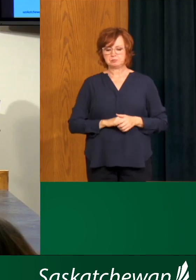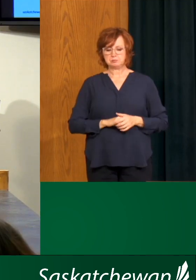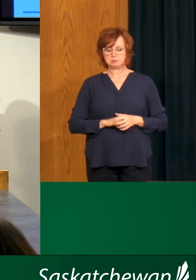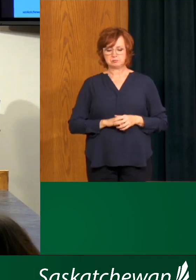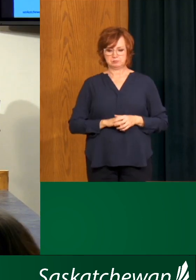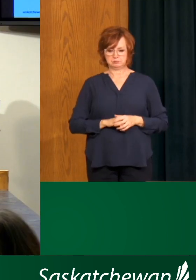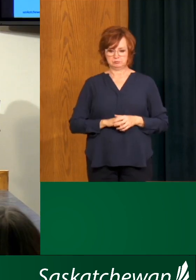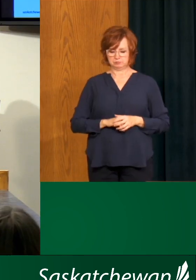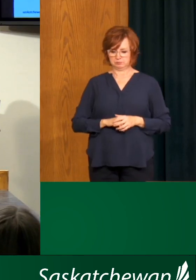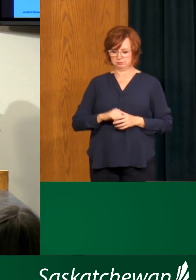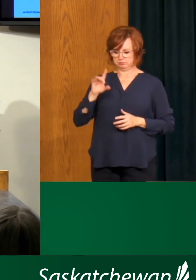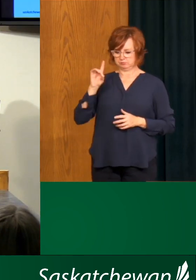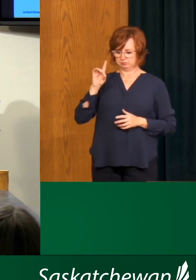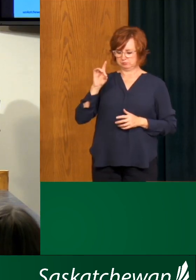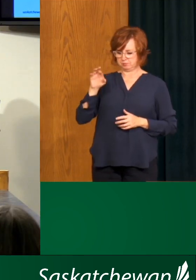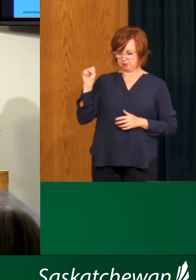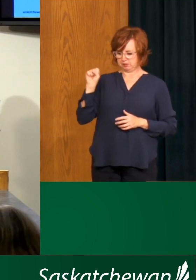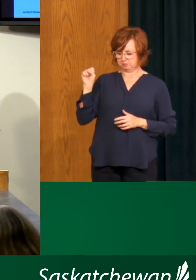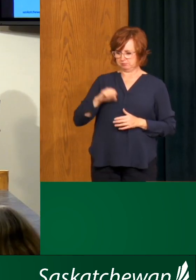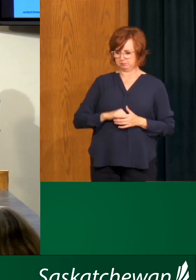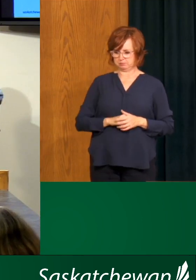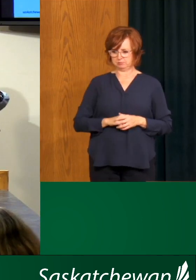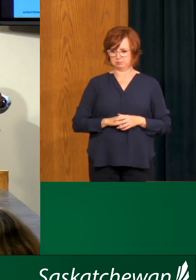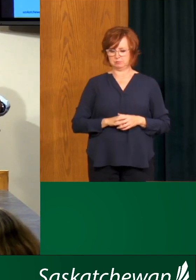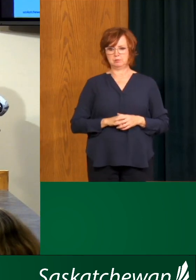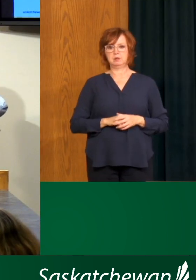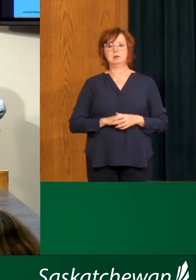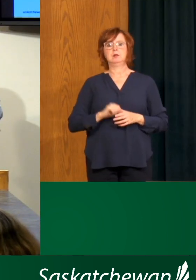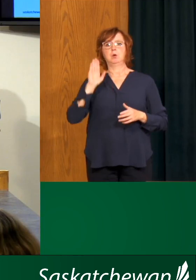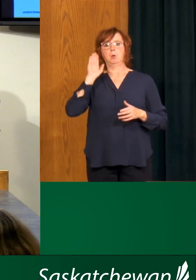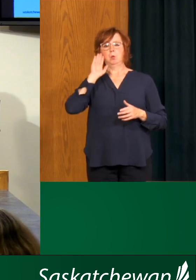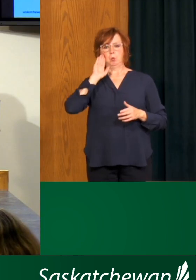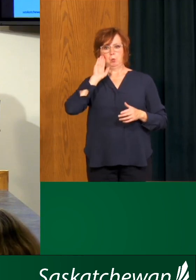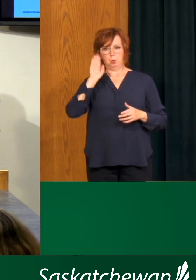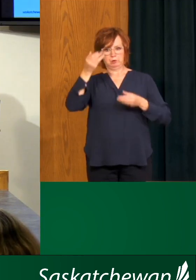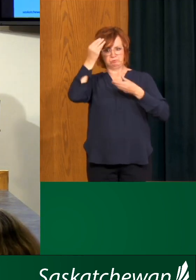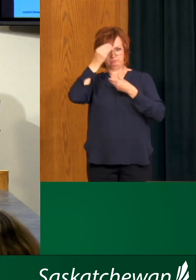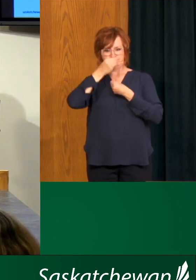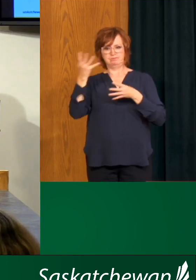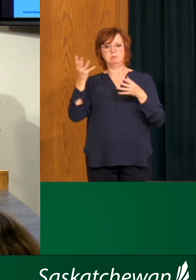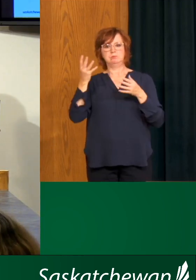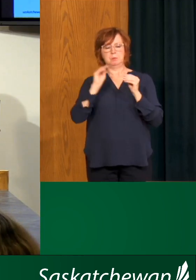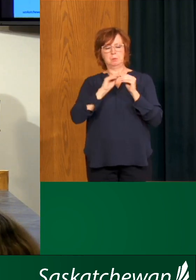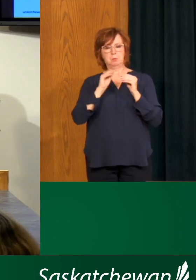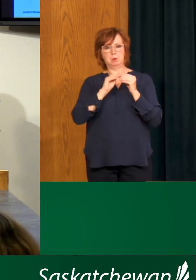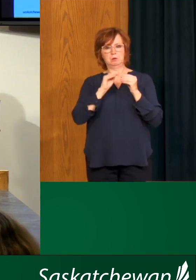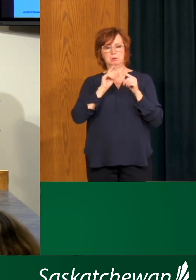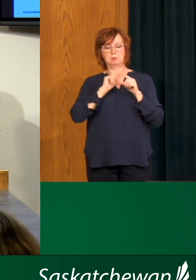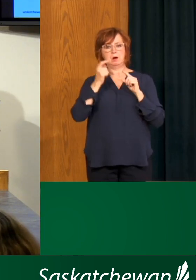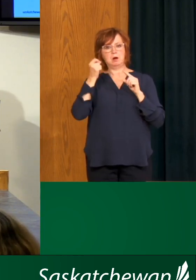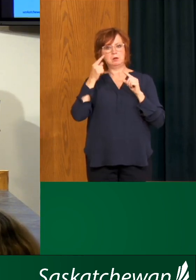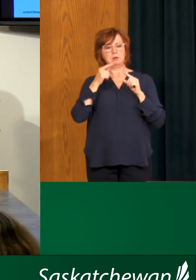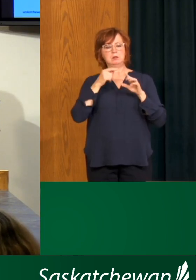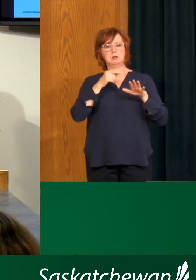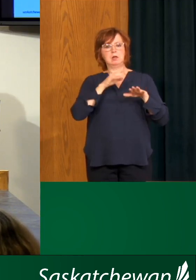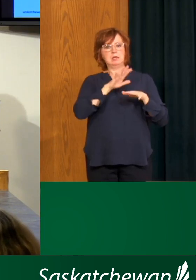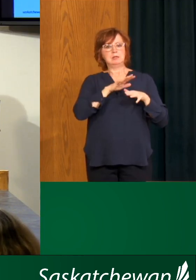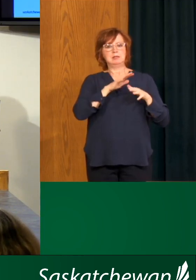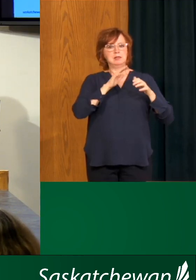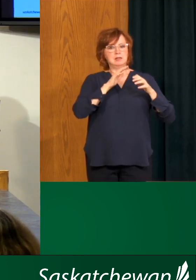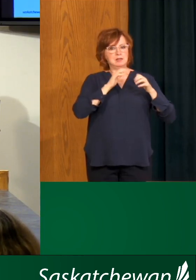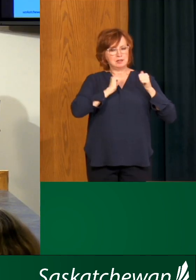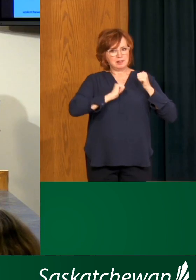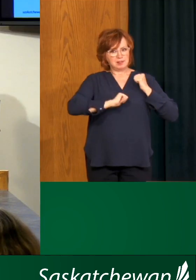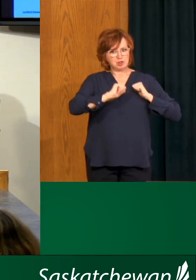for static venues, you can plan out in a more precise manner and start safely. So that will apply to,